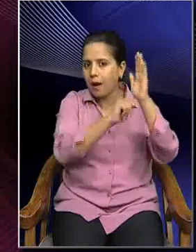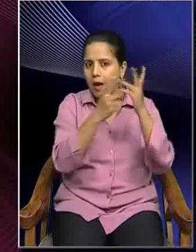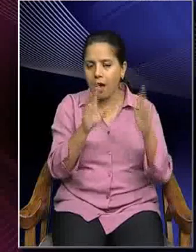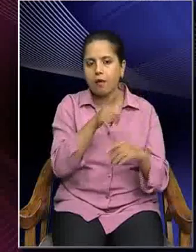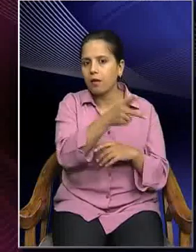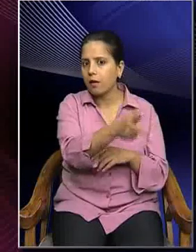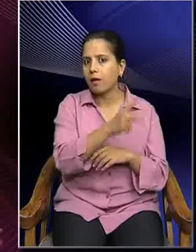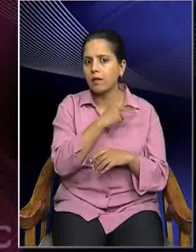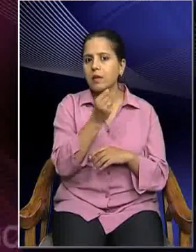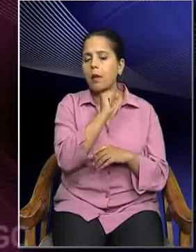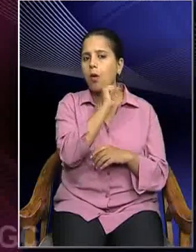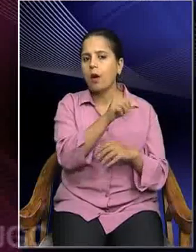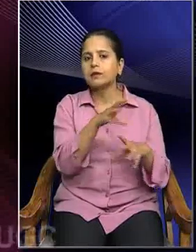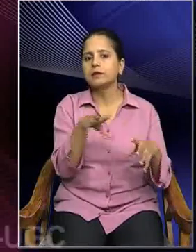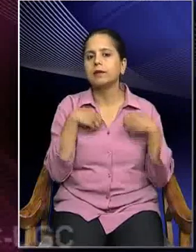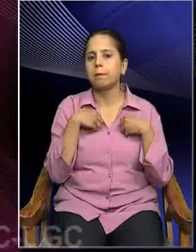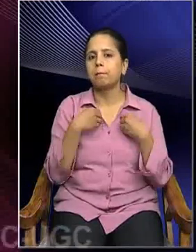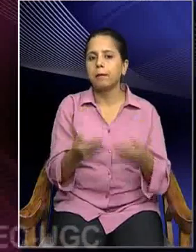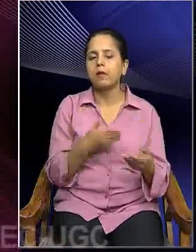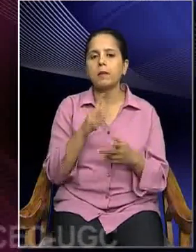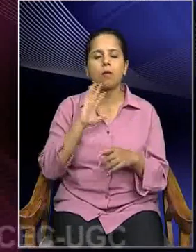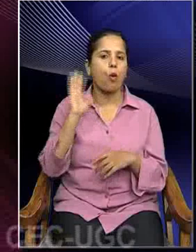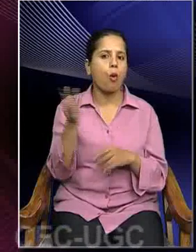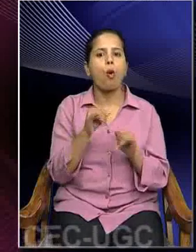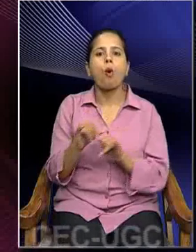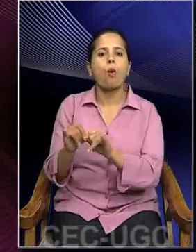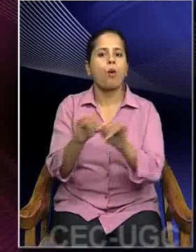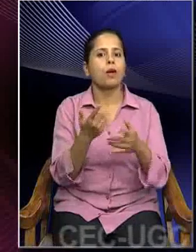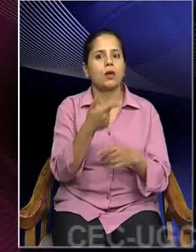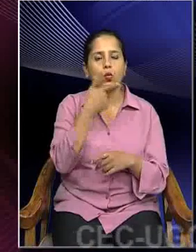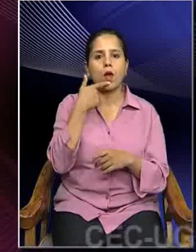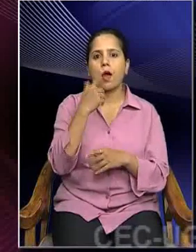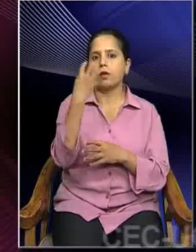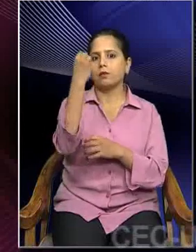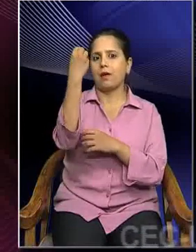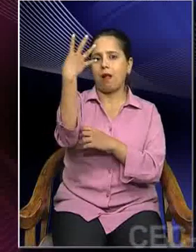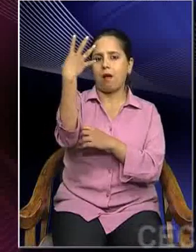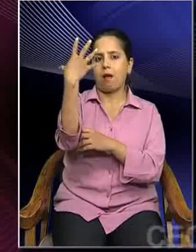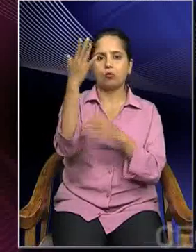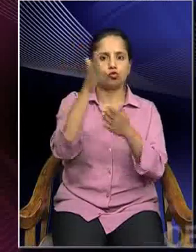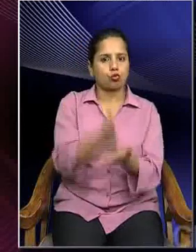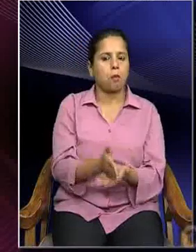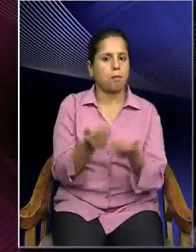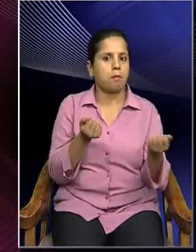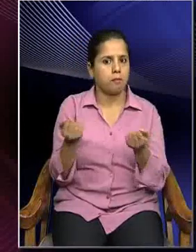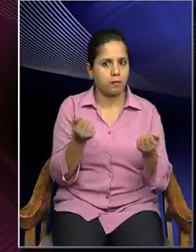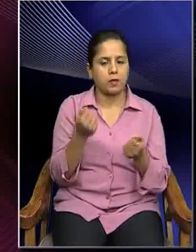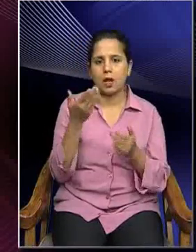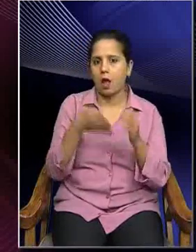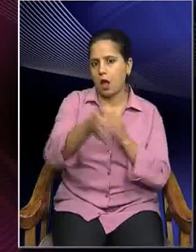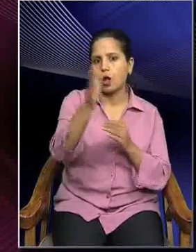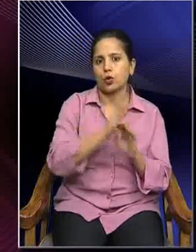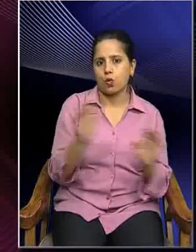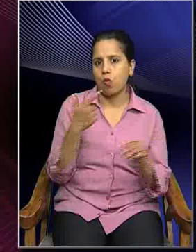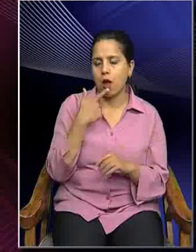us certain accepted behavior. If it's kind of red, you stop the vehicle. It says no crossing, so you